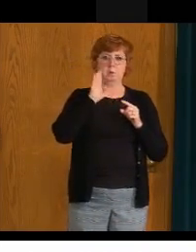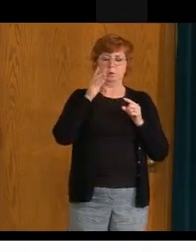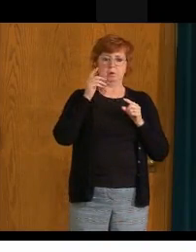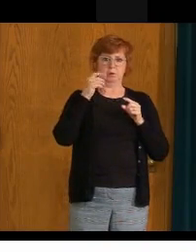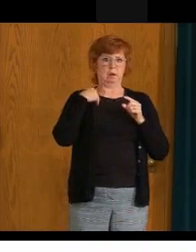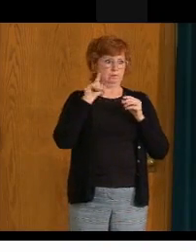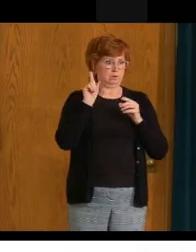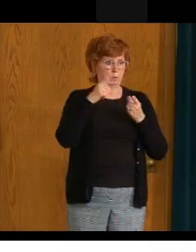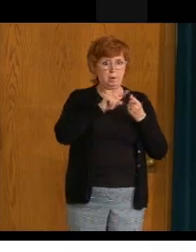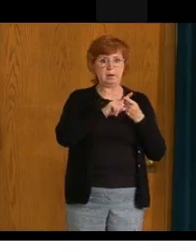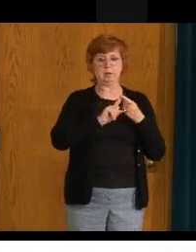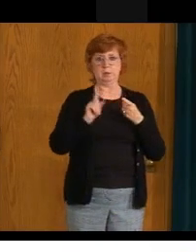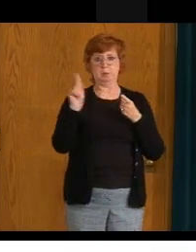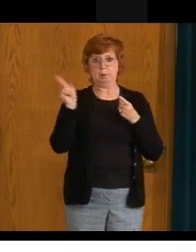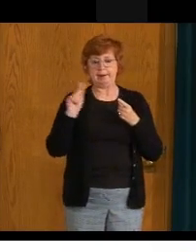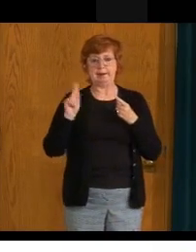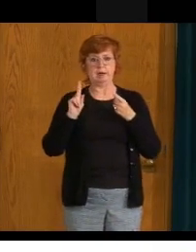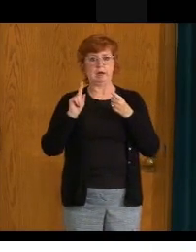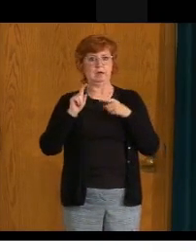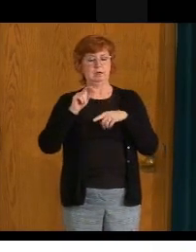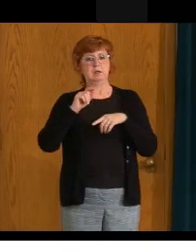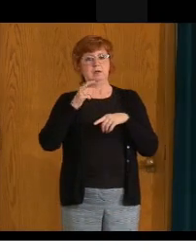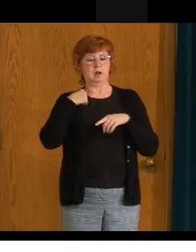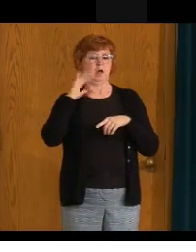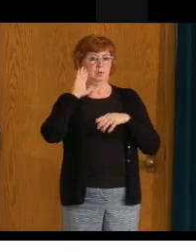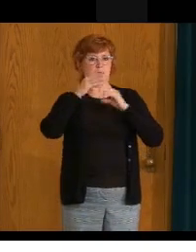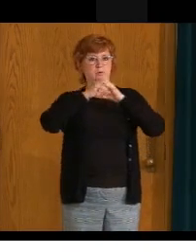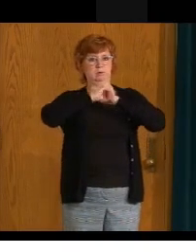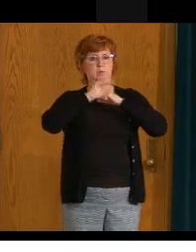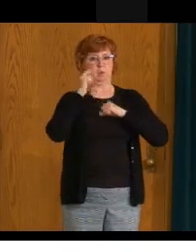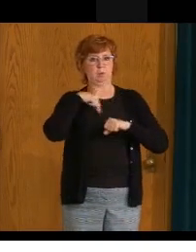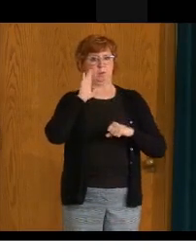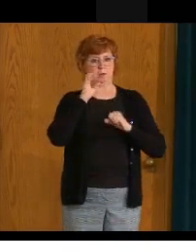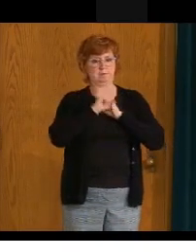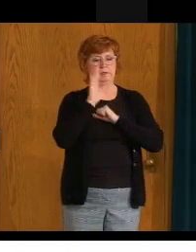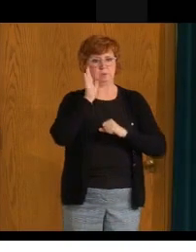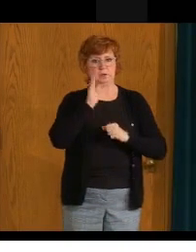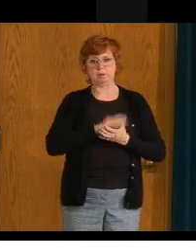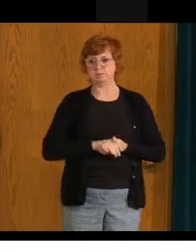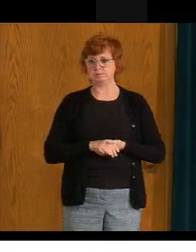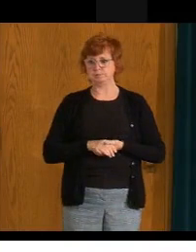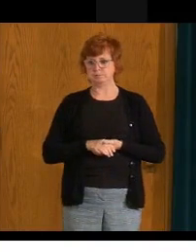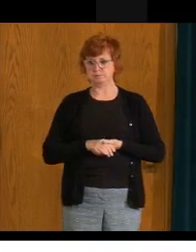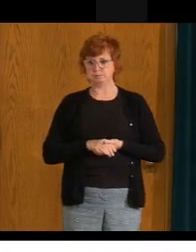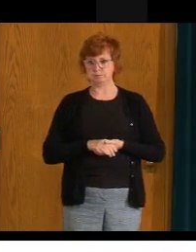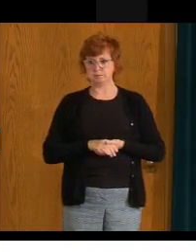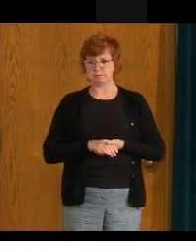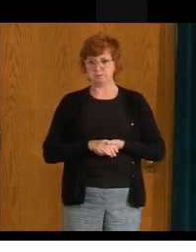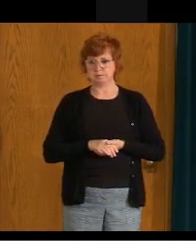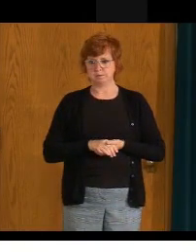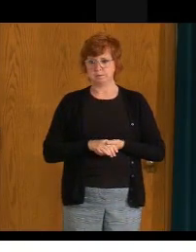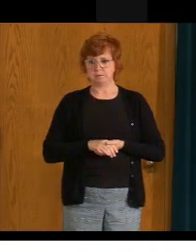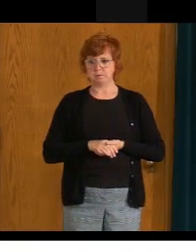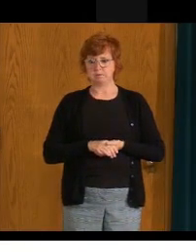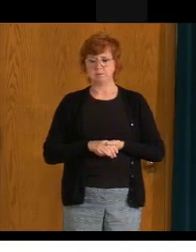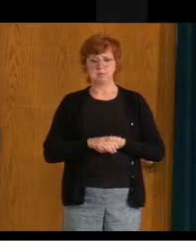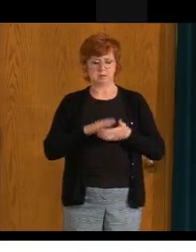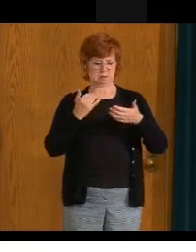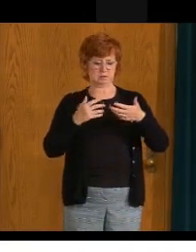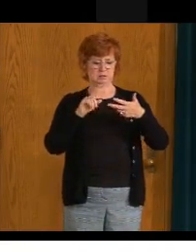of increasing our efforts to increase convenience. The other area of focus is on decreasing